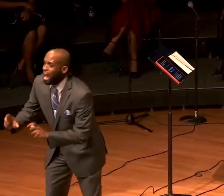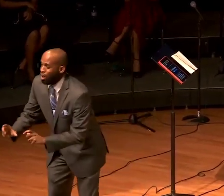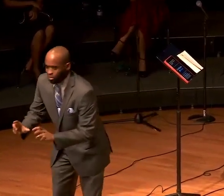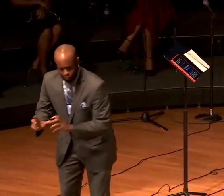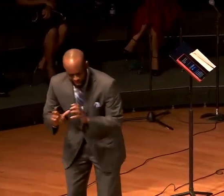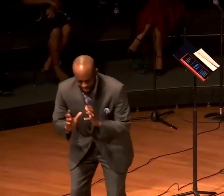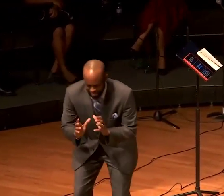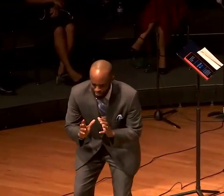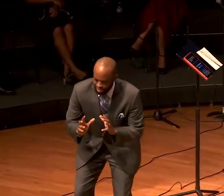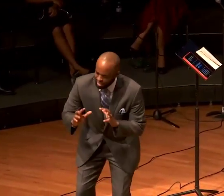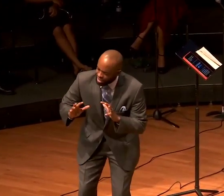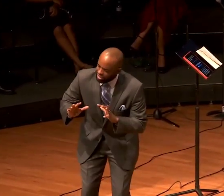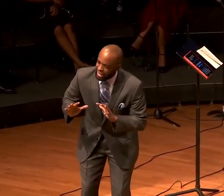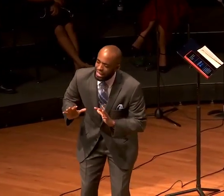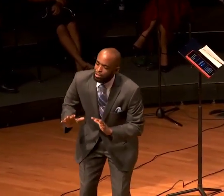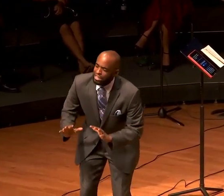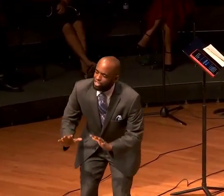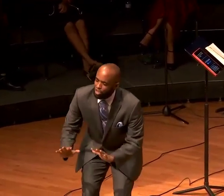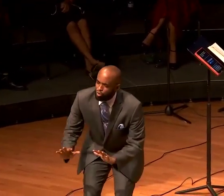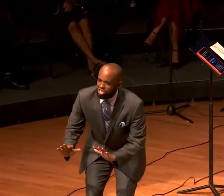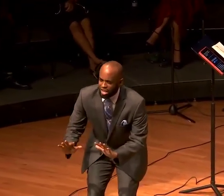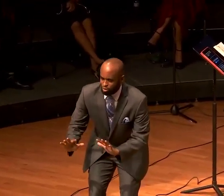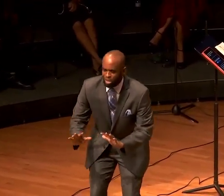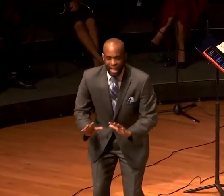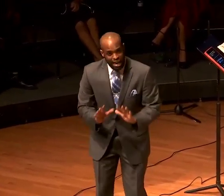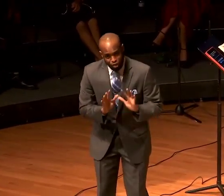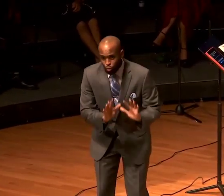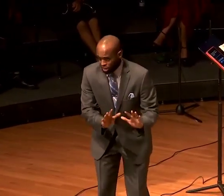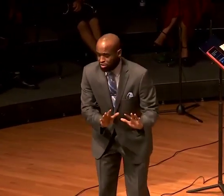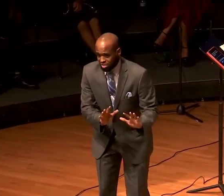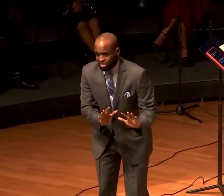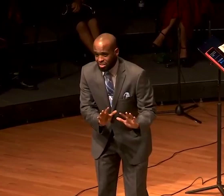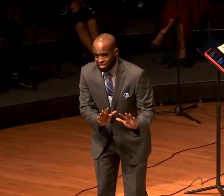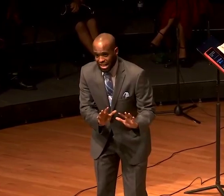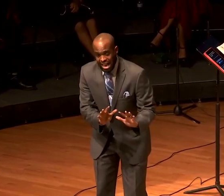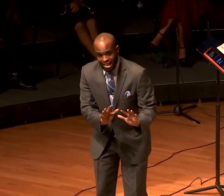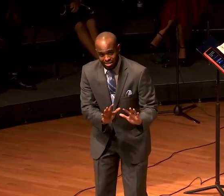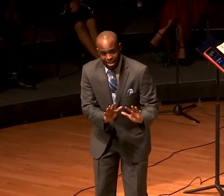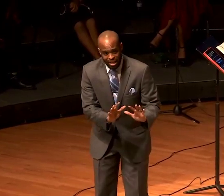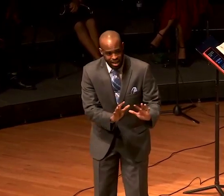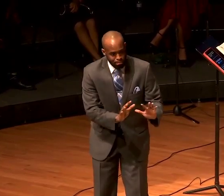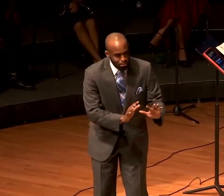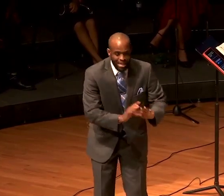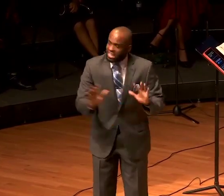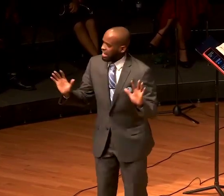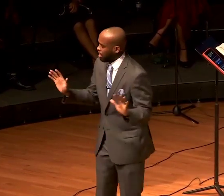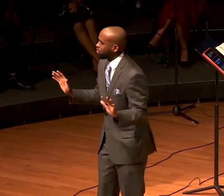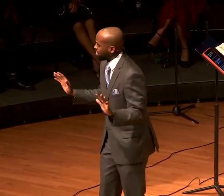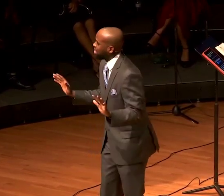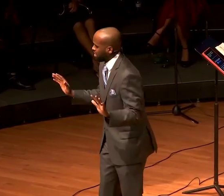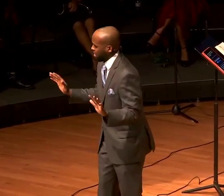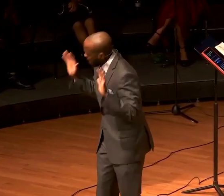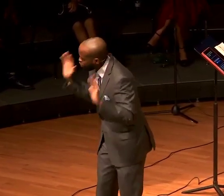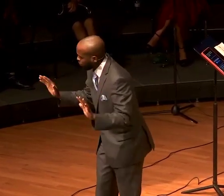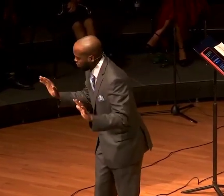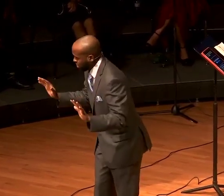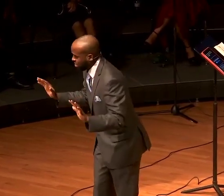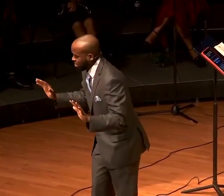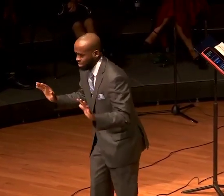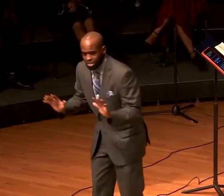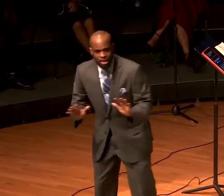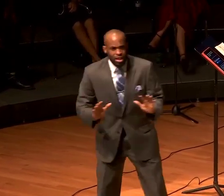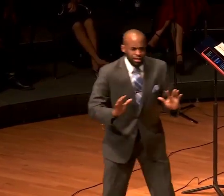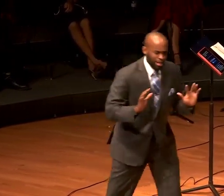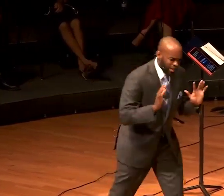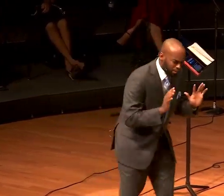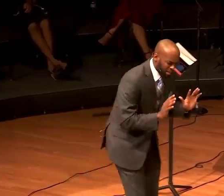So now, watch this, man. The enemy is so subtle. And I do want you to see this as a making of Satan. I do want you to